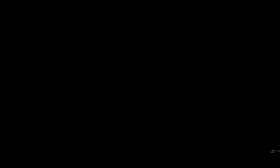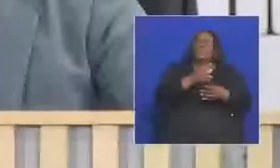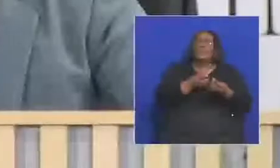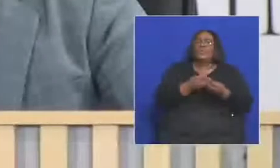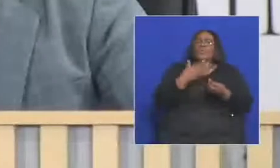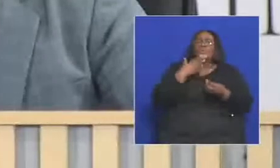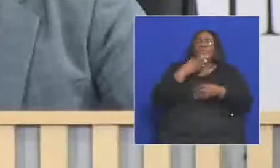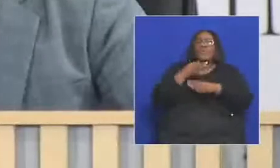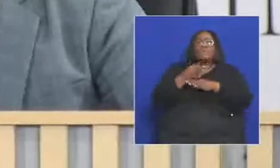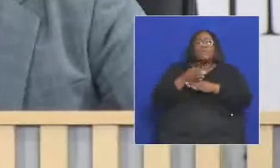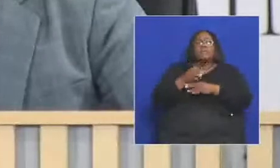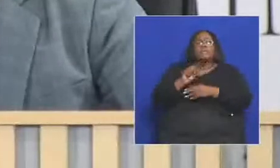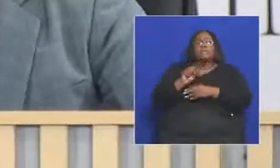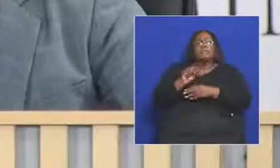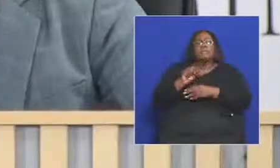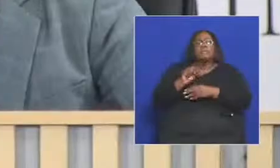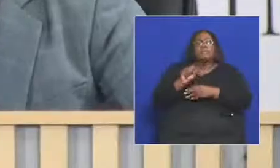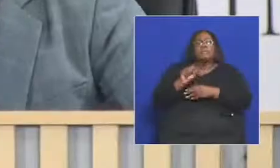services to him,